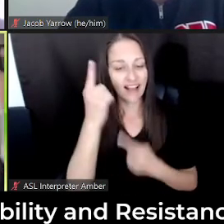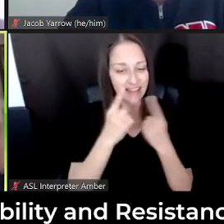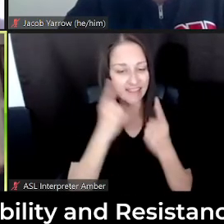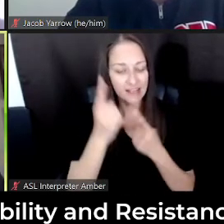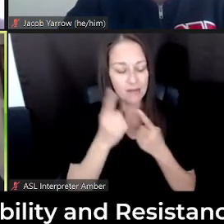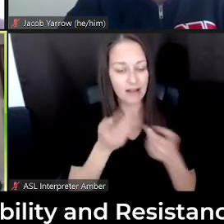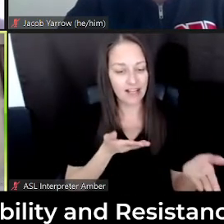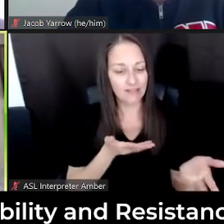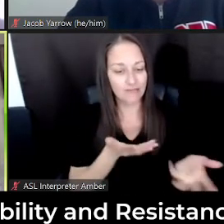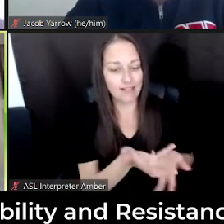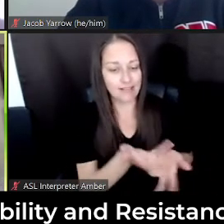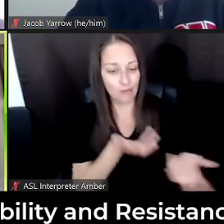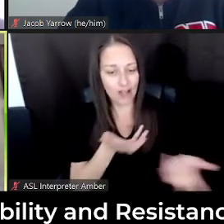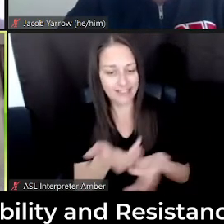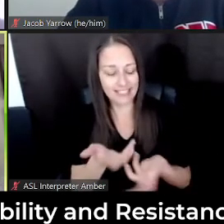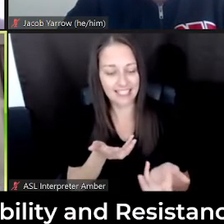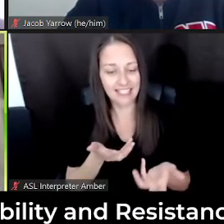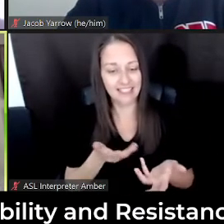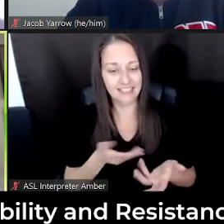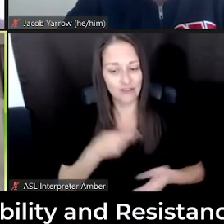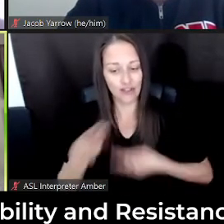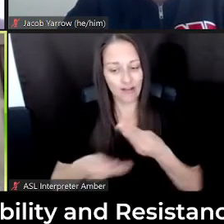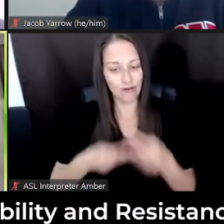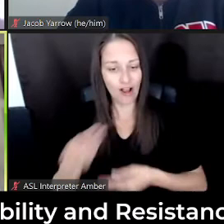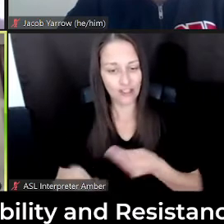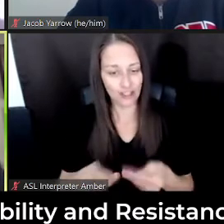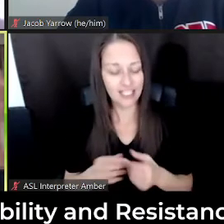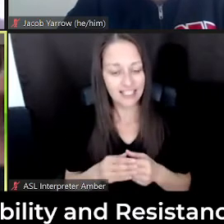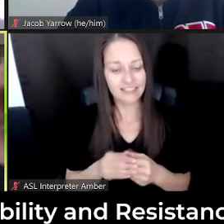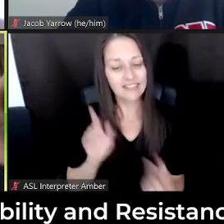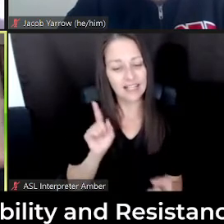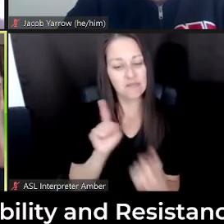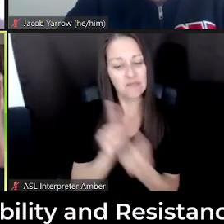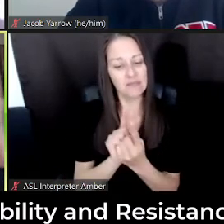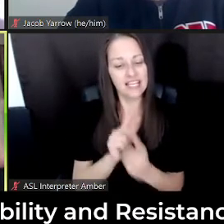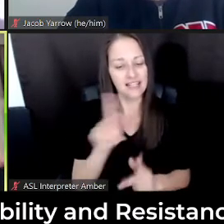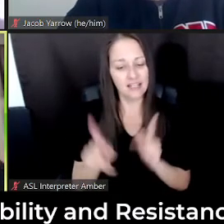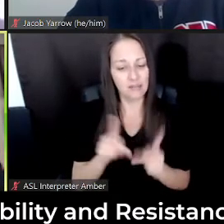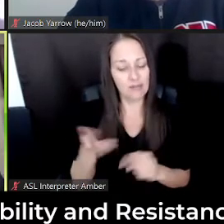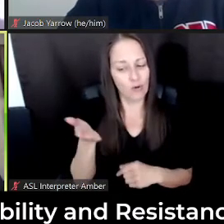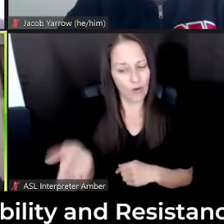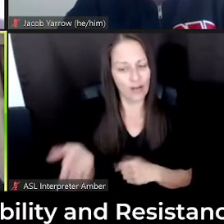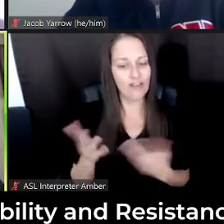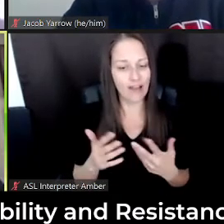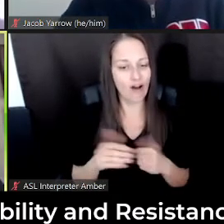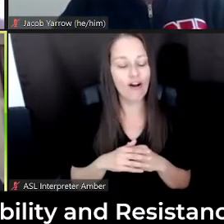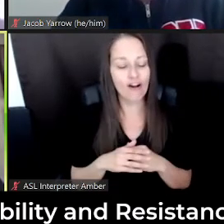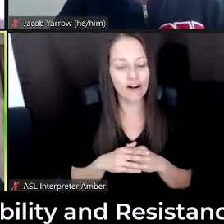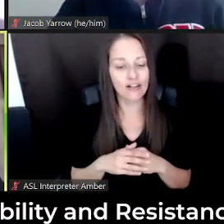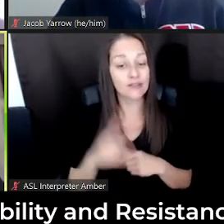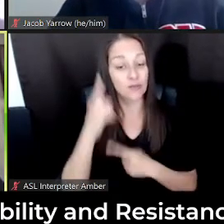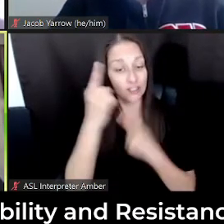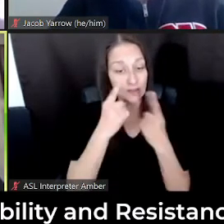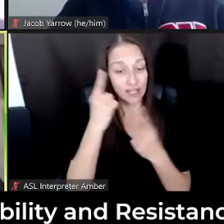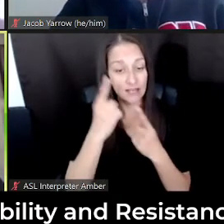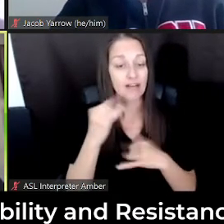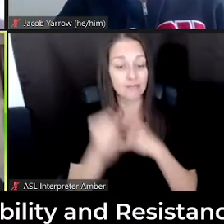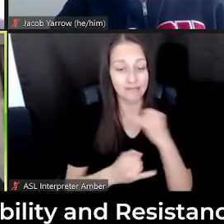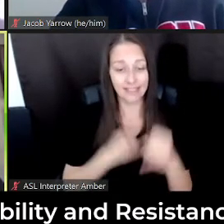generosity, and meeting people where they are in terms of when you are thinking about exchange and thinking about international